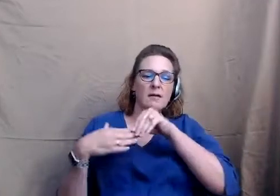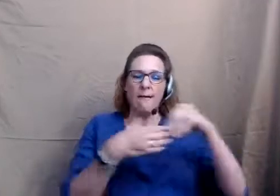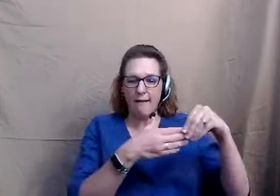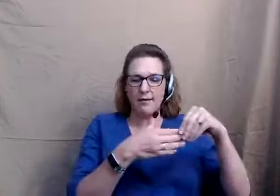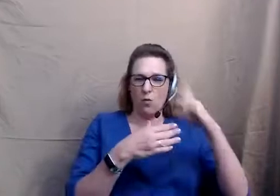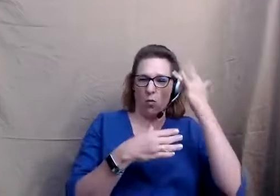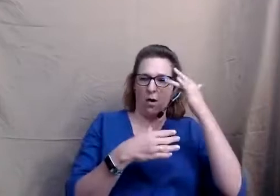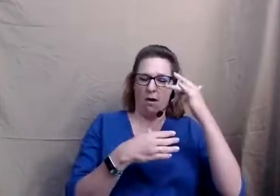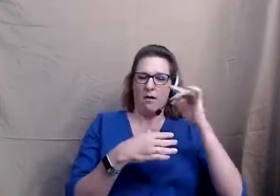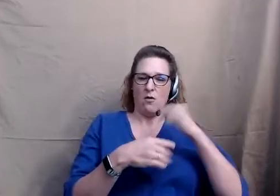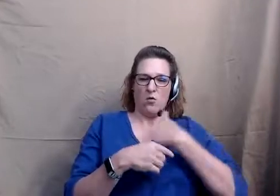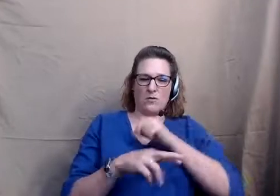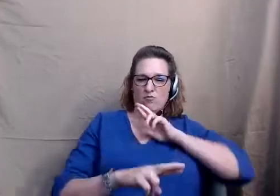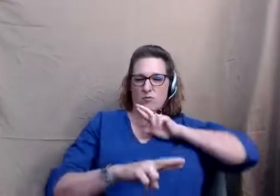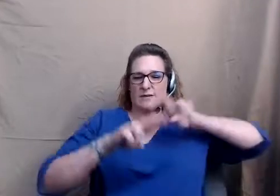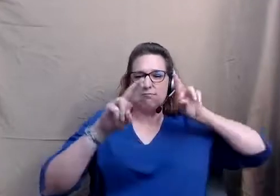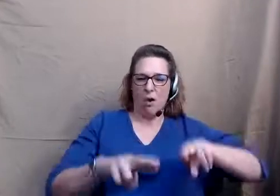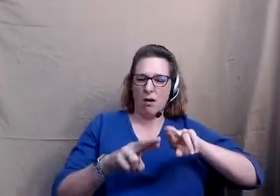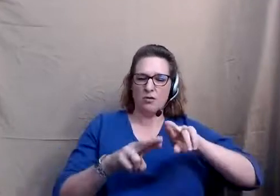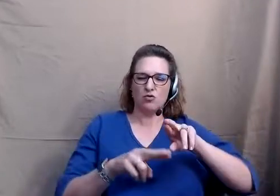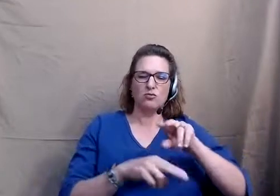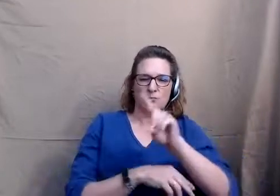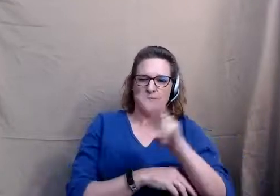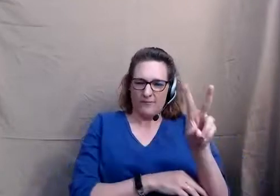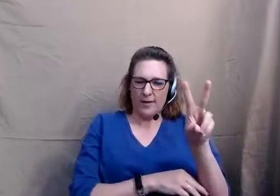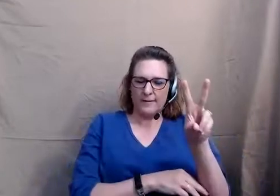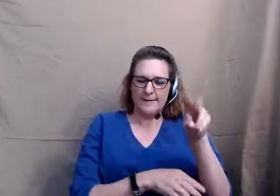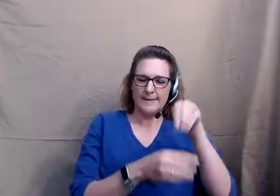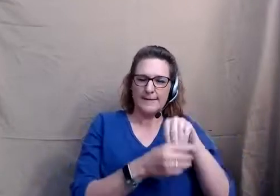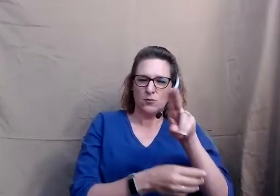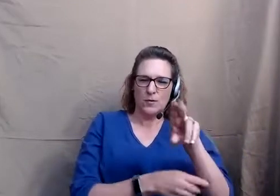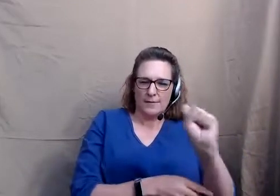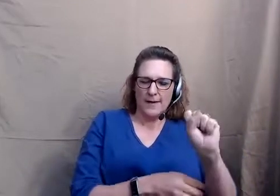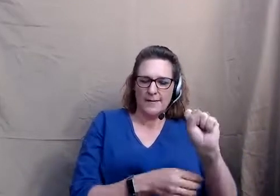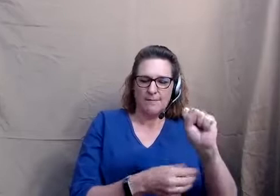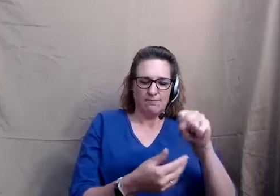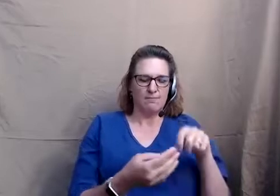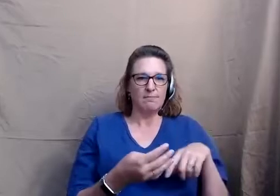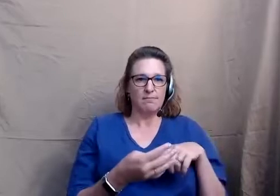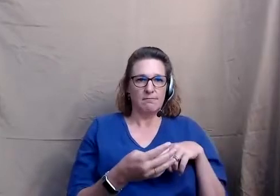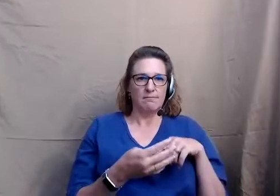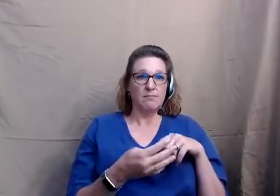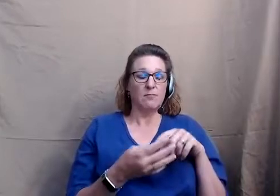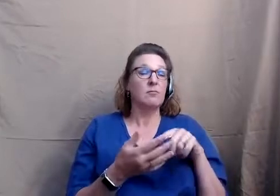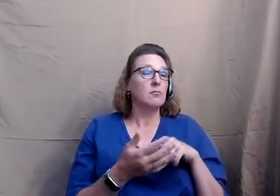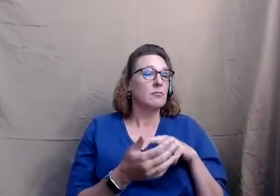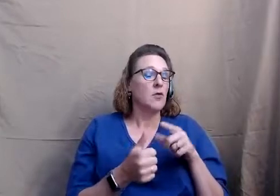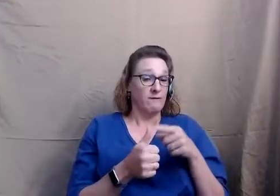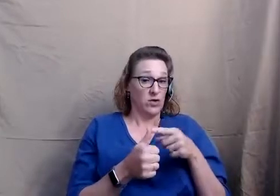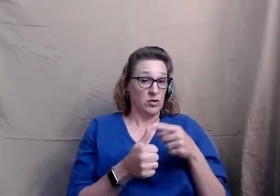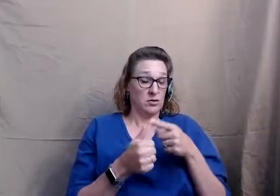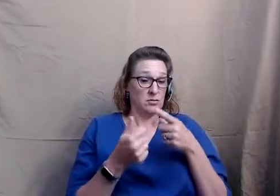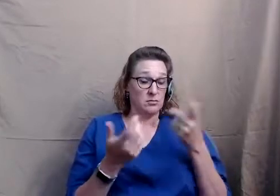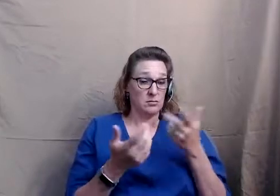primary response to intimate partner violence in the United States. The first thing that happens is that the Attorney